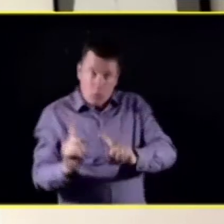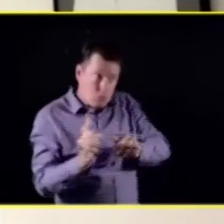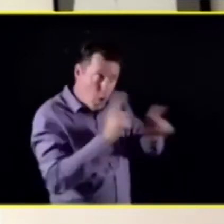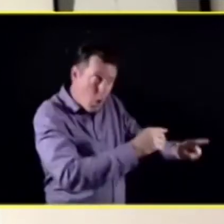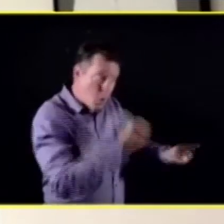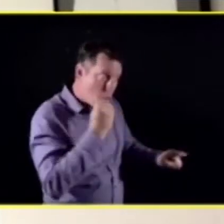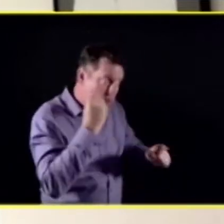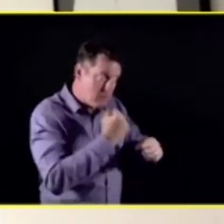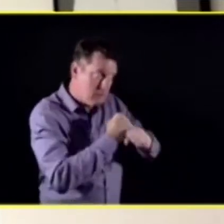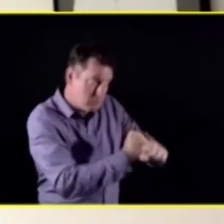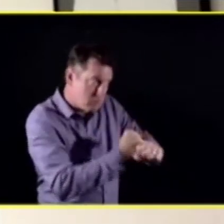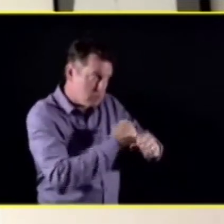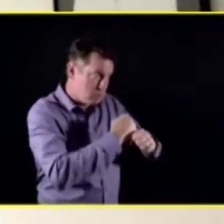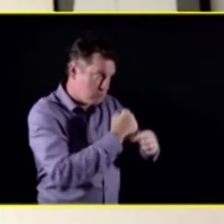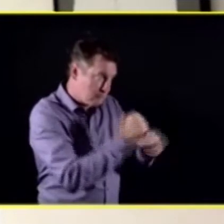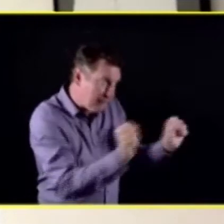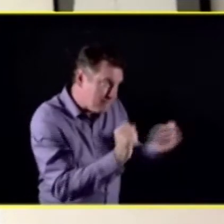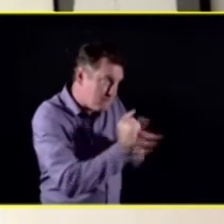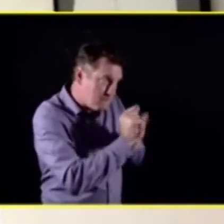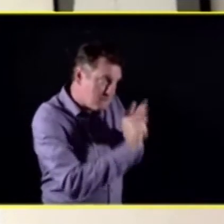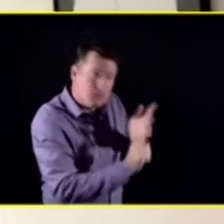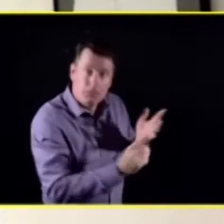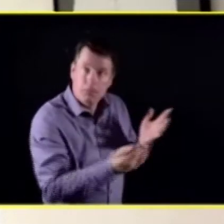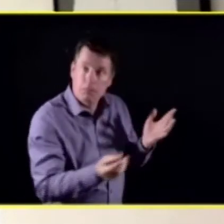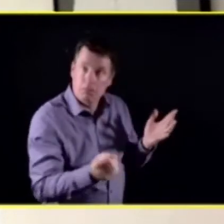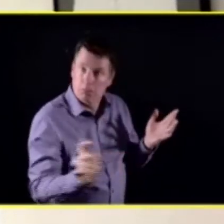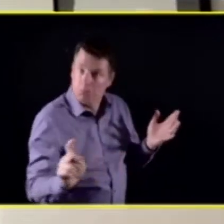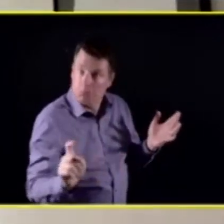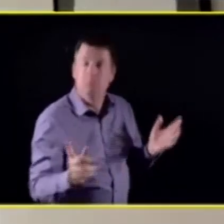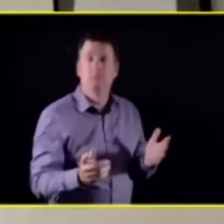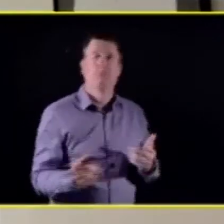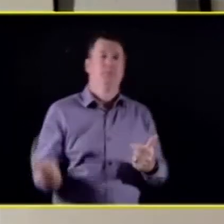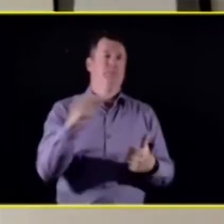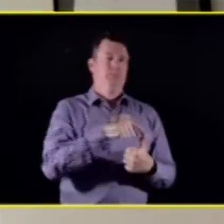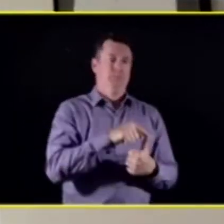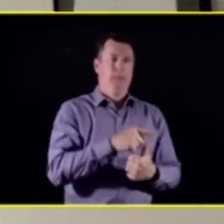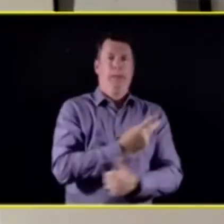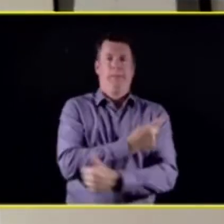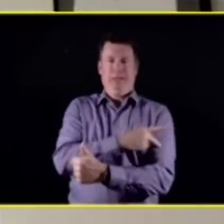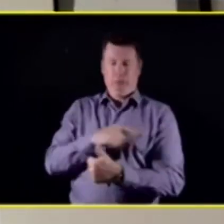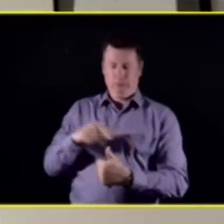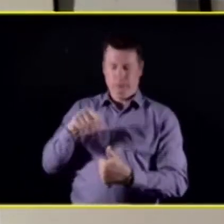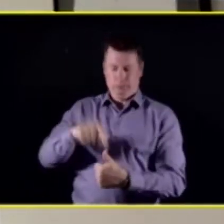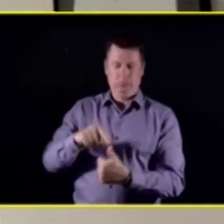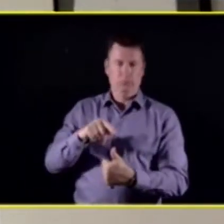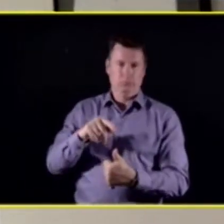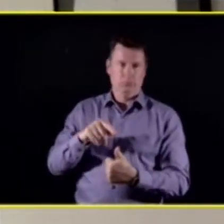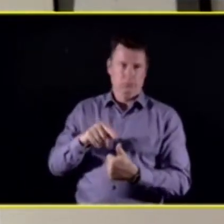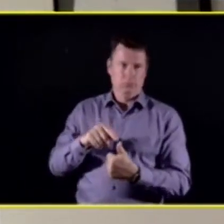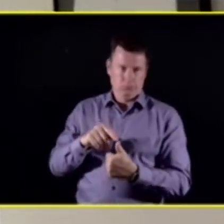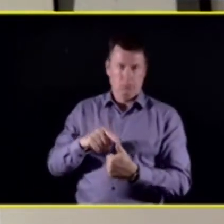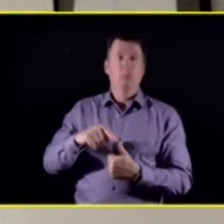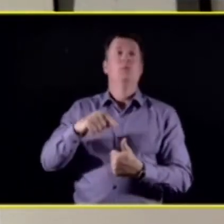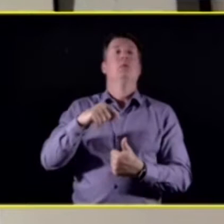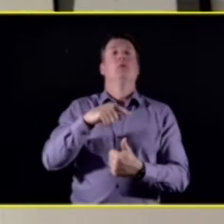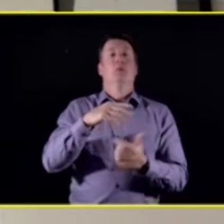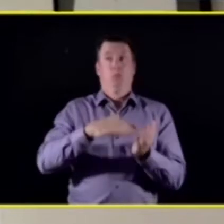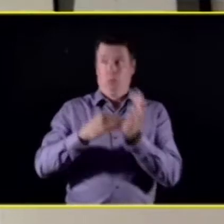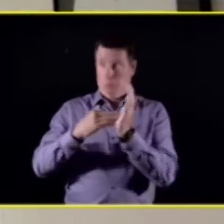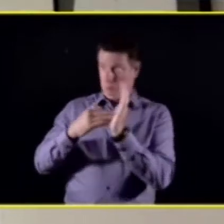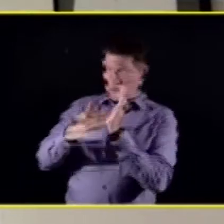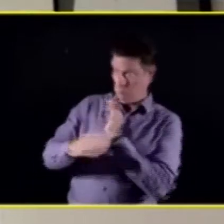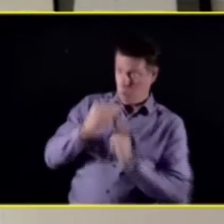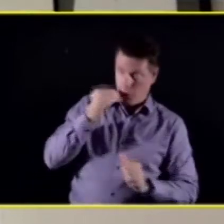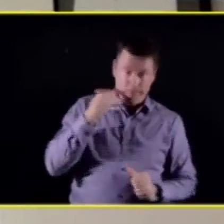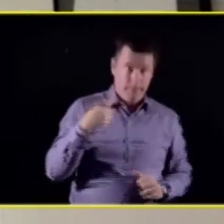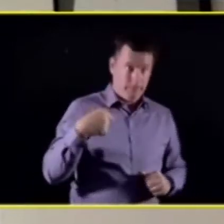Immediately upon returning home, I had a nurse come a day or two after. She took my vitals